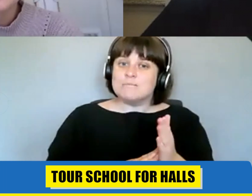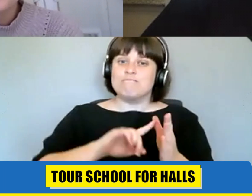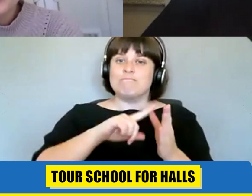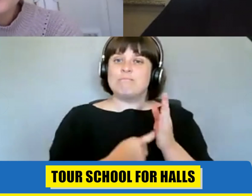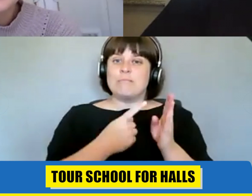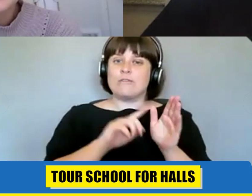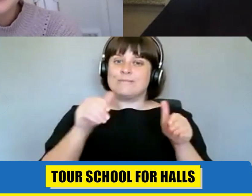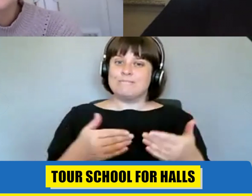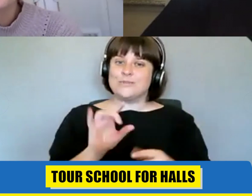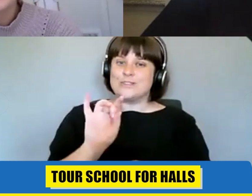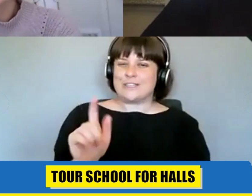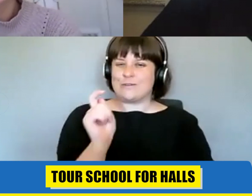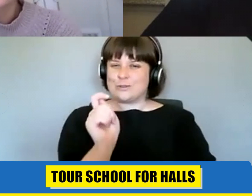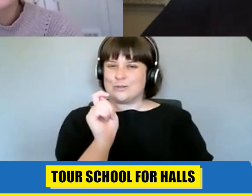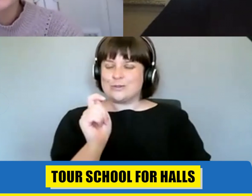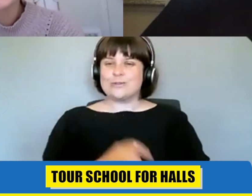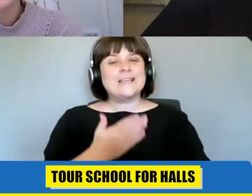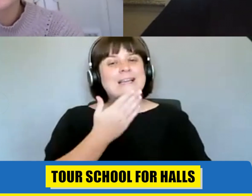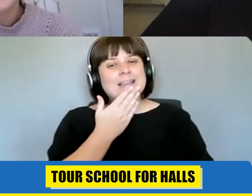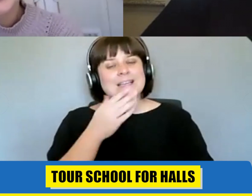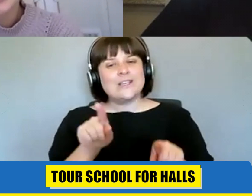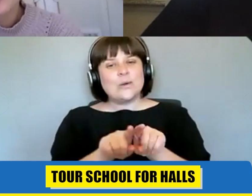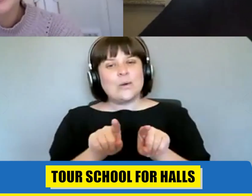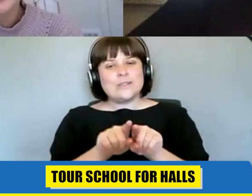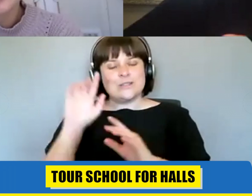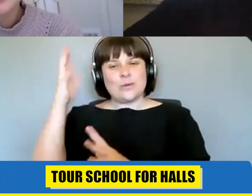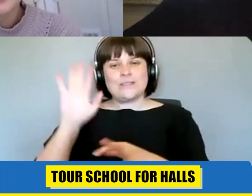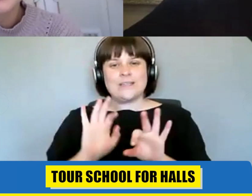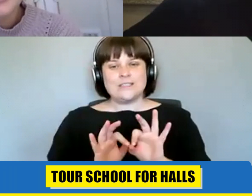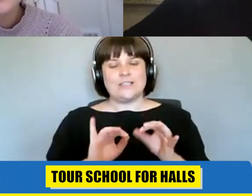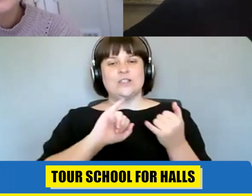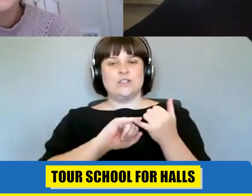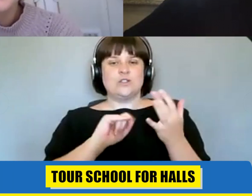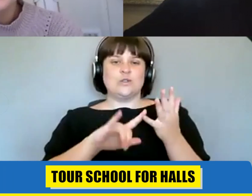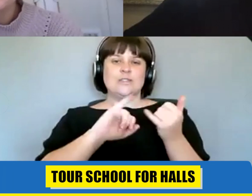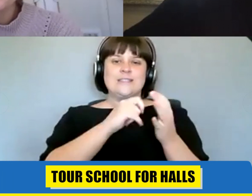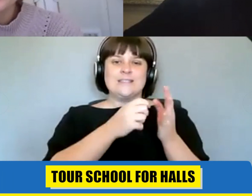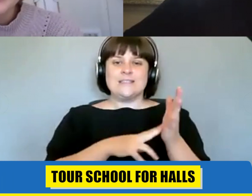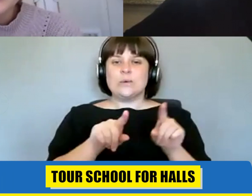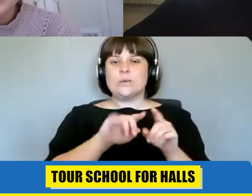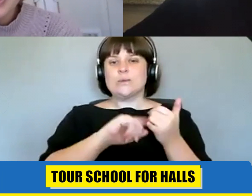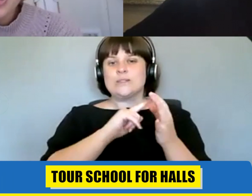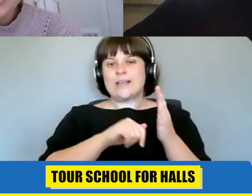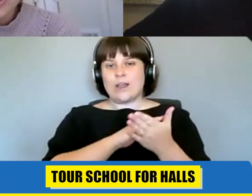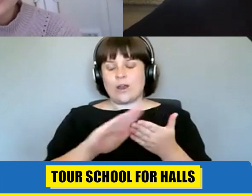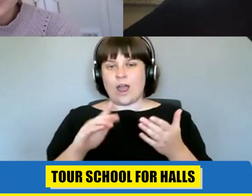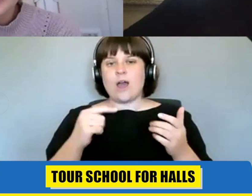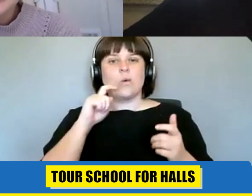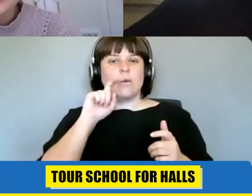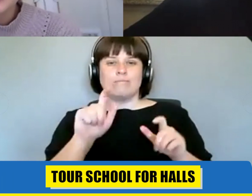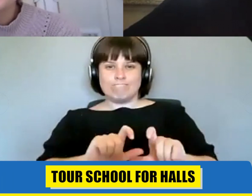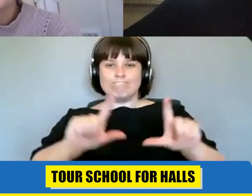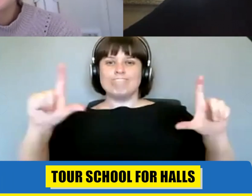detail in a moment, and thank you also to our Auslan interpreters, Susan and Sarah, who will both be spotlighted on Zoom